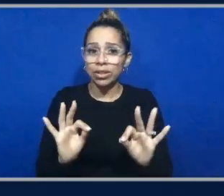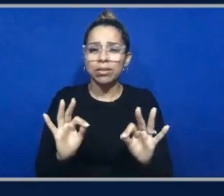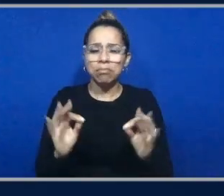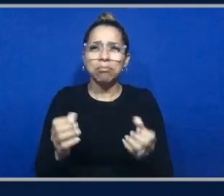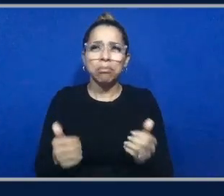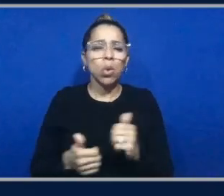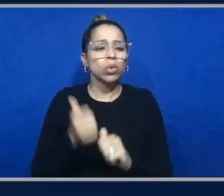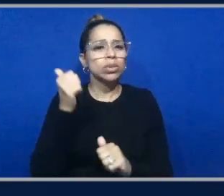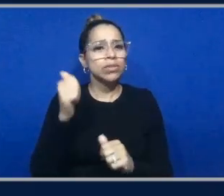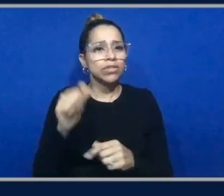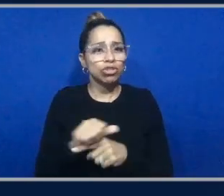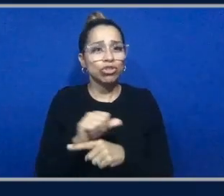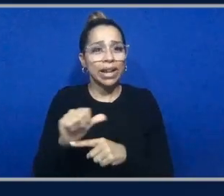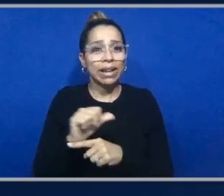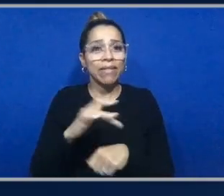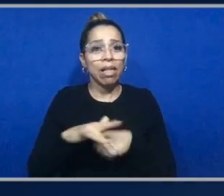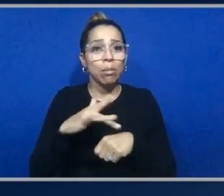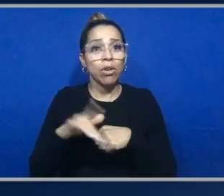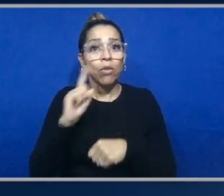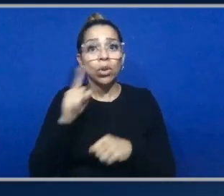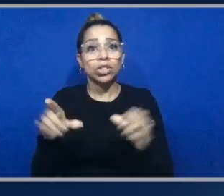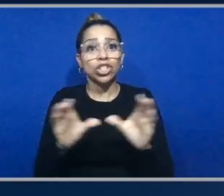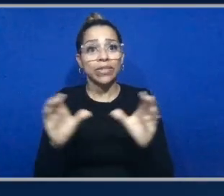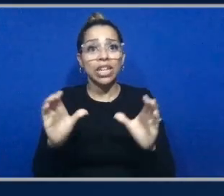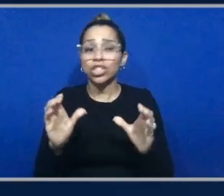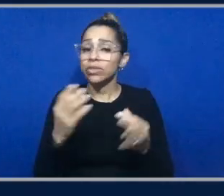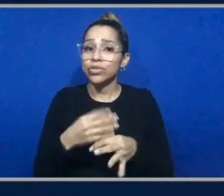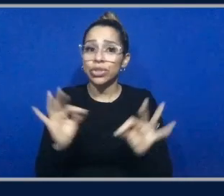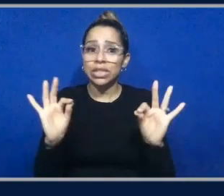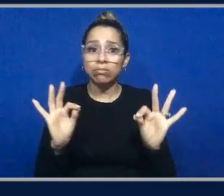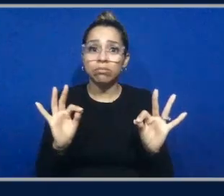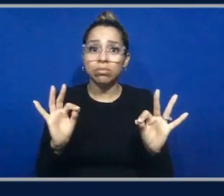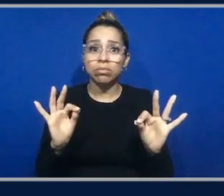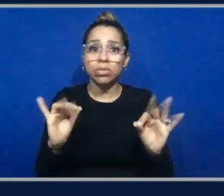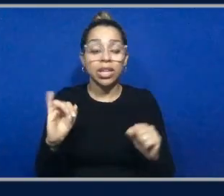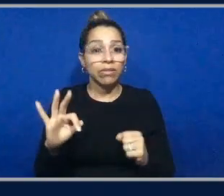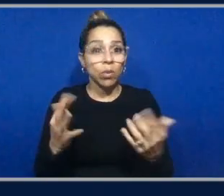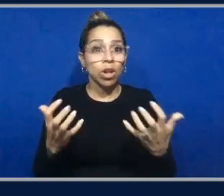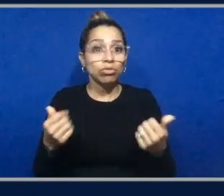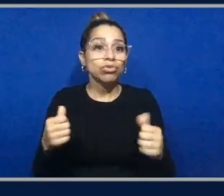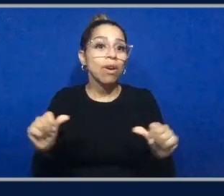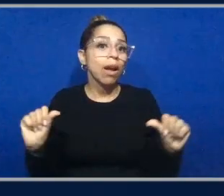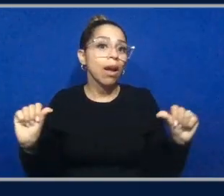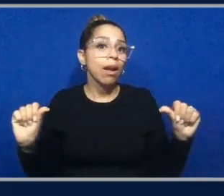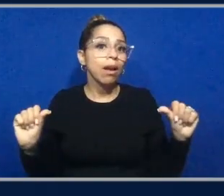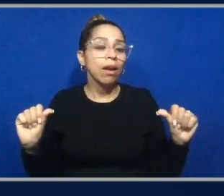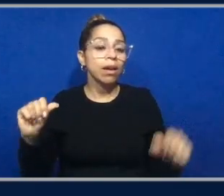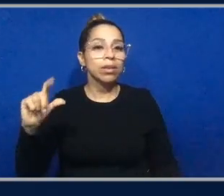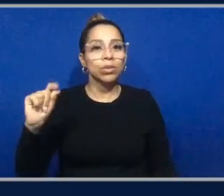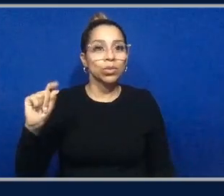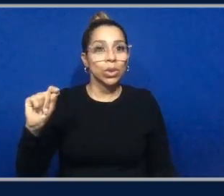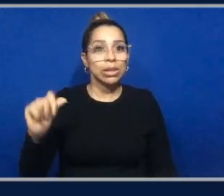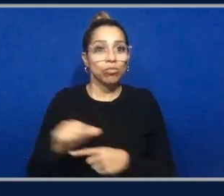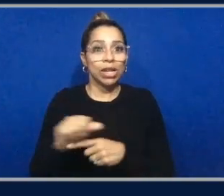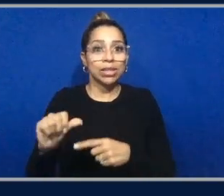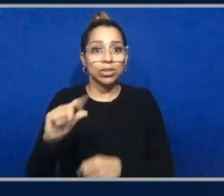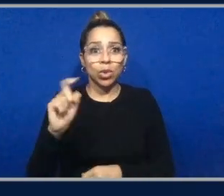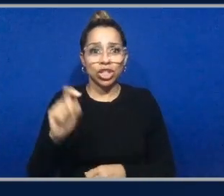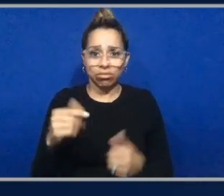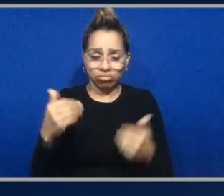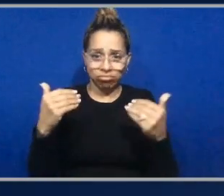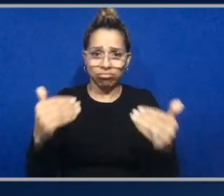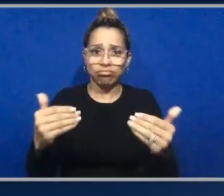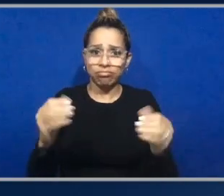on Skill Builder for this certification is free. So if you'd like to try your hand at these 20 practice questions, give it a shot. Nothing's stopping you. So we